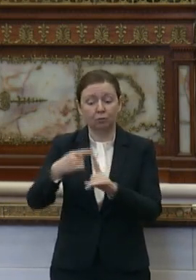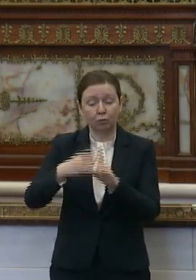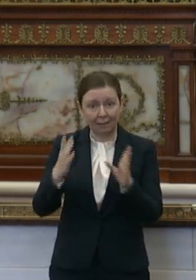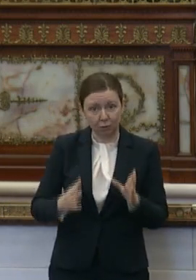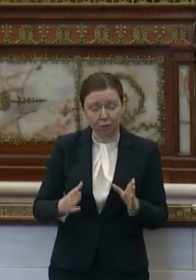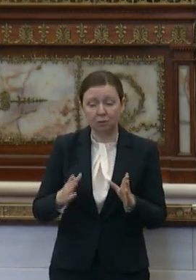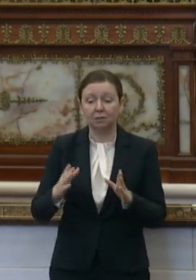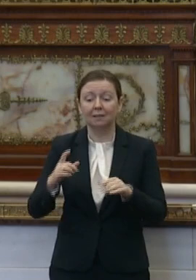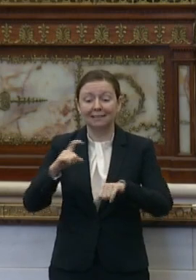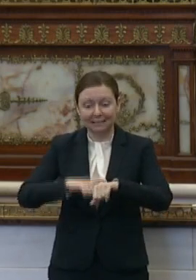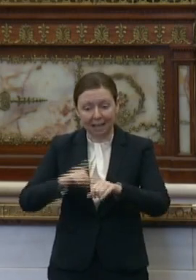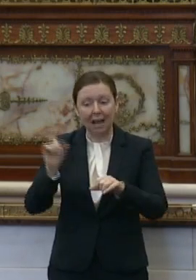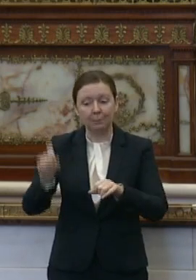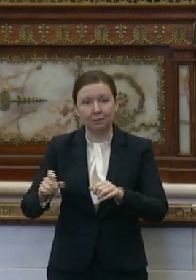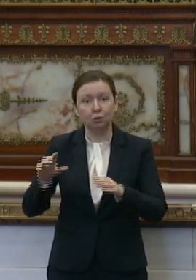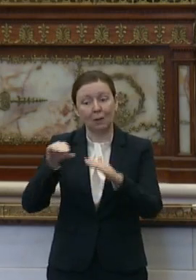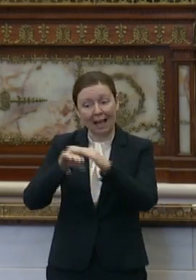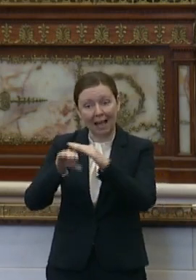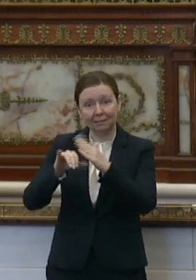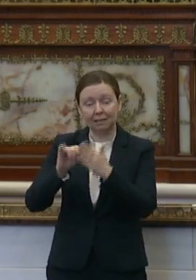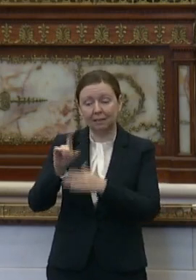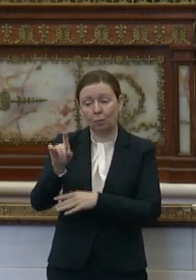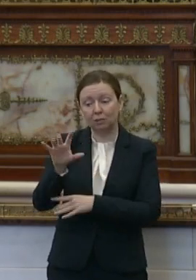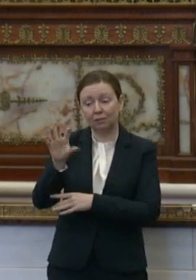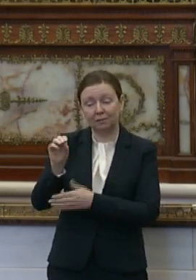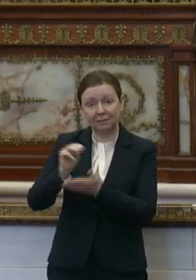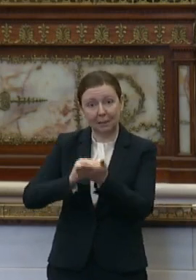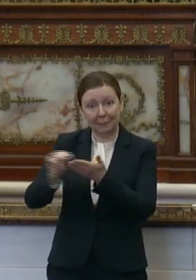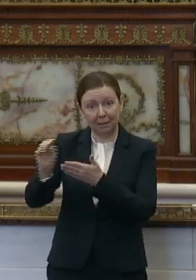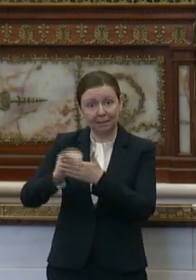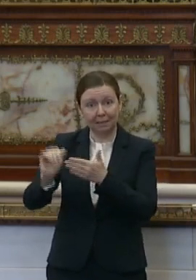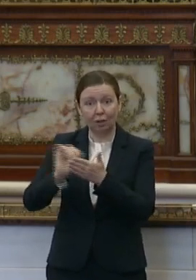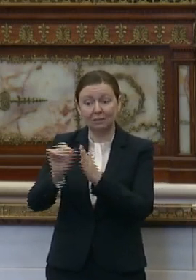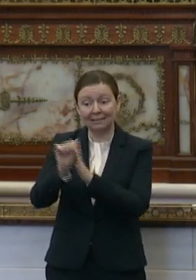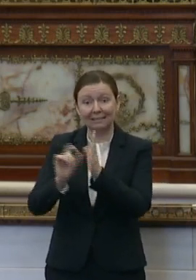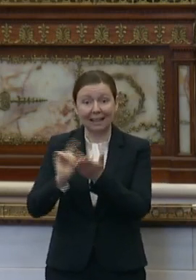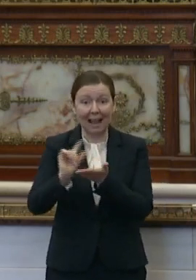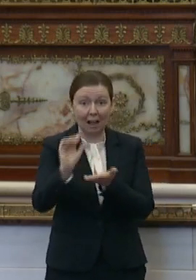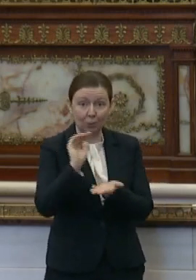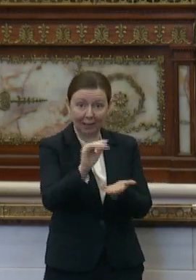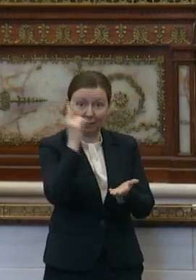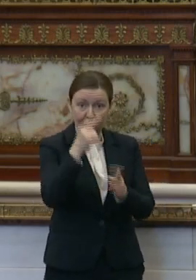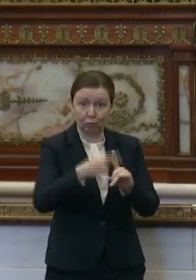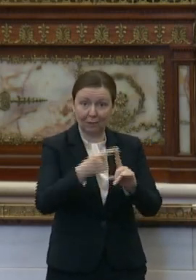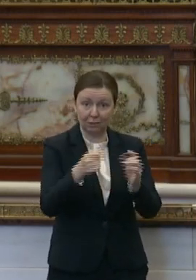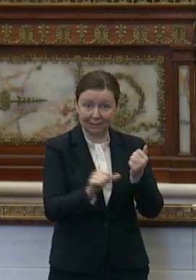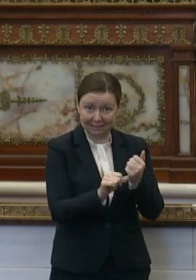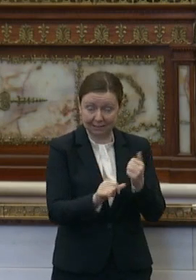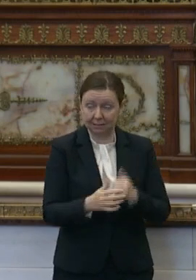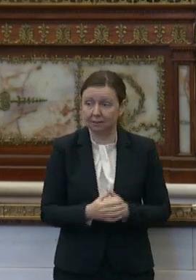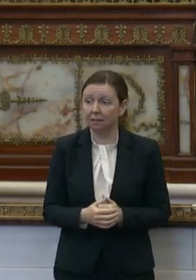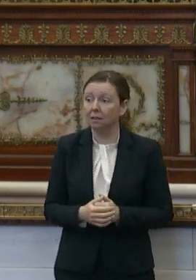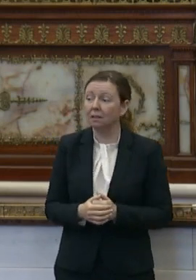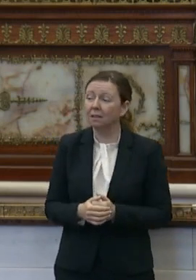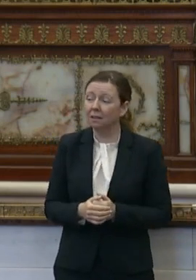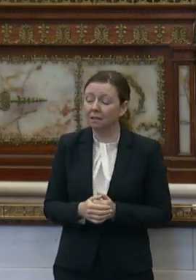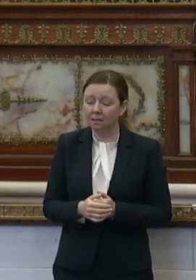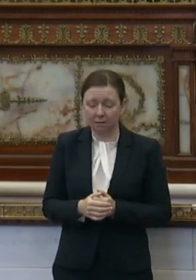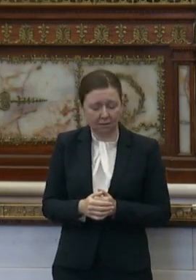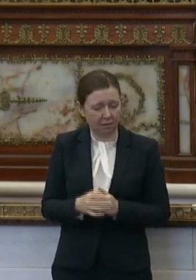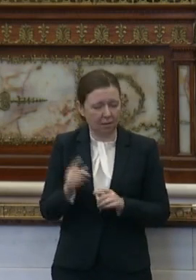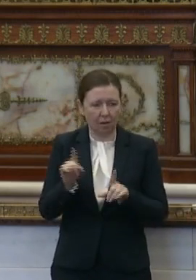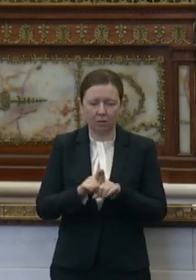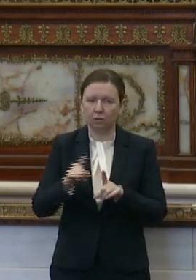necessary to access that $150 million that the state has allocated for rental assistance. Also give renters